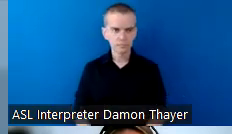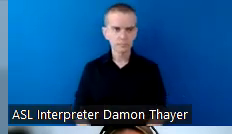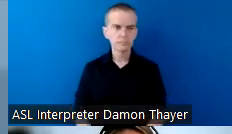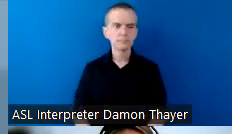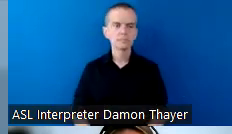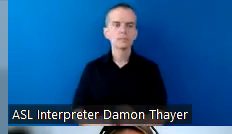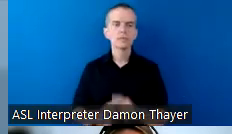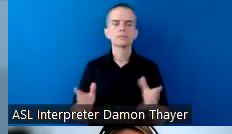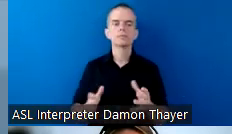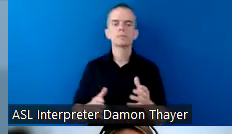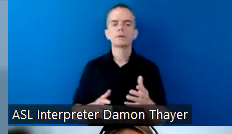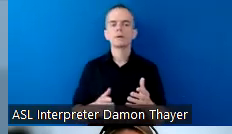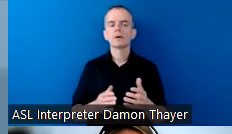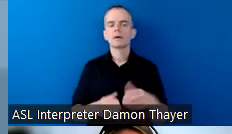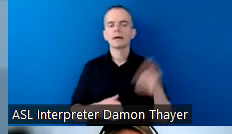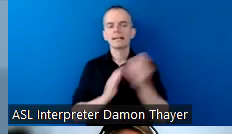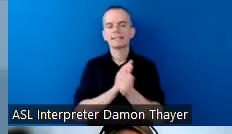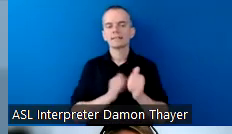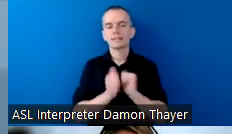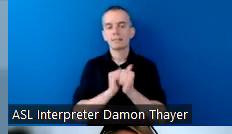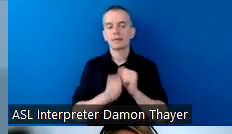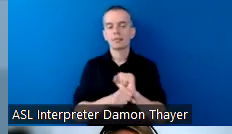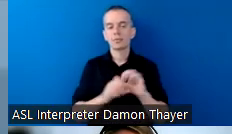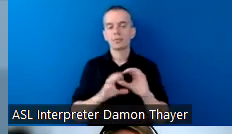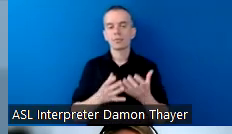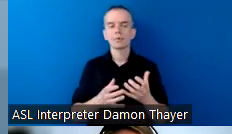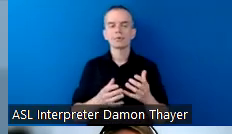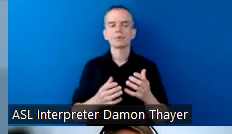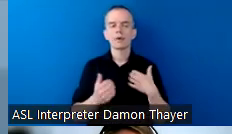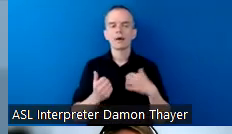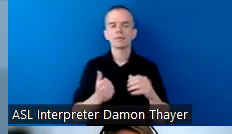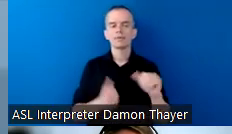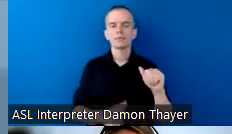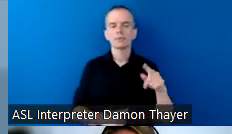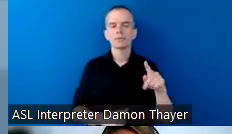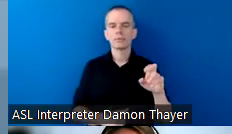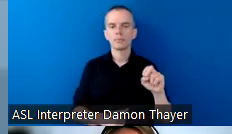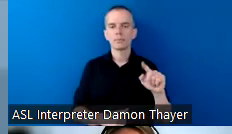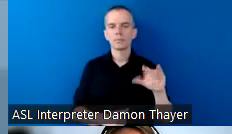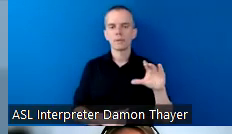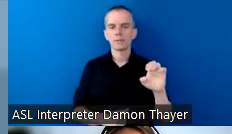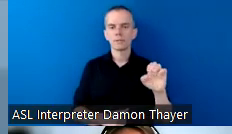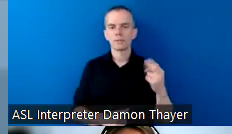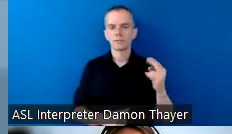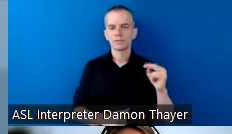the development of highly skilled competitive workforce through our apprenticeship division. So next slide, please.